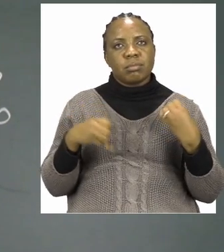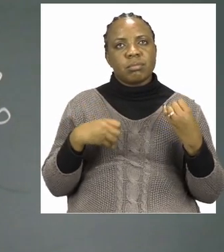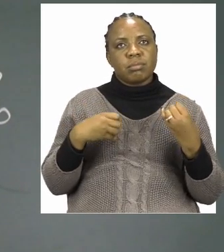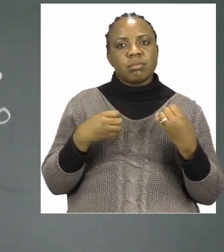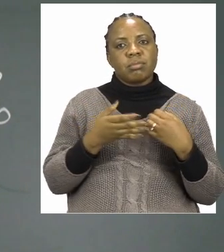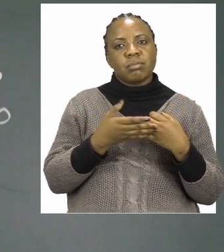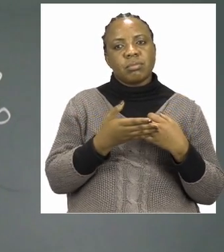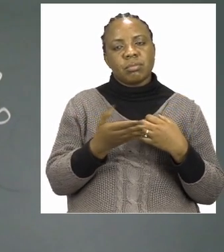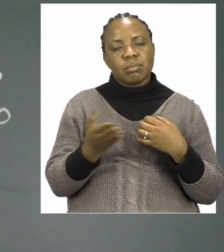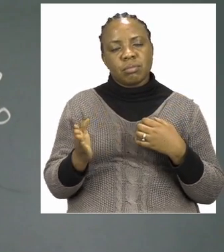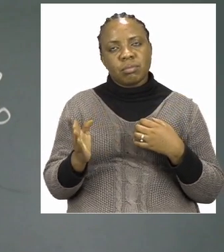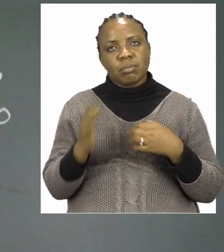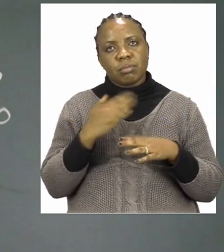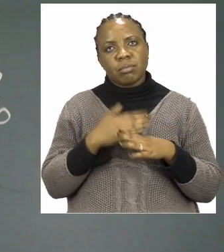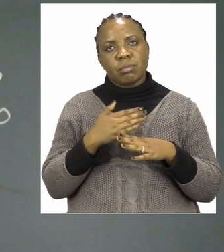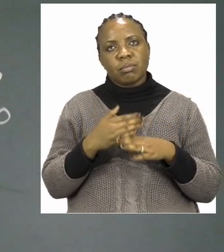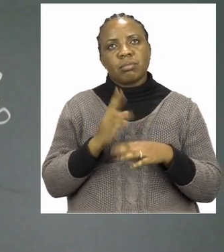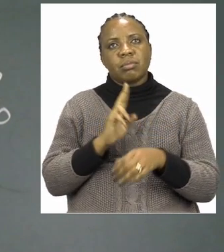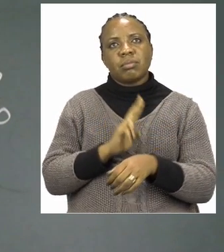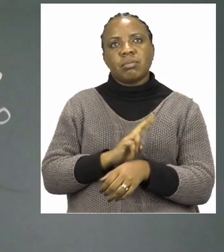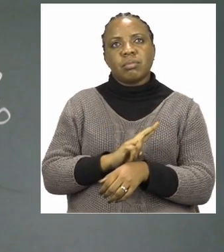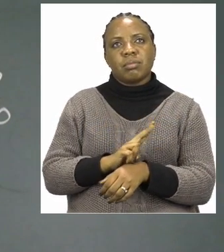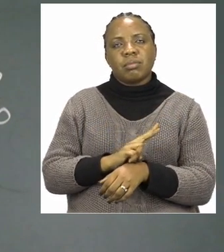the advert break.